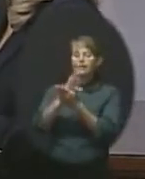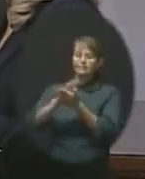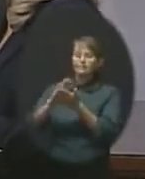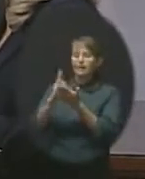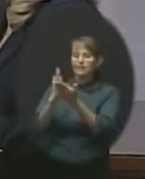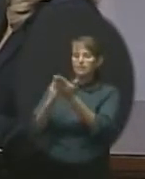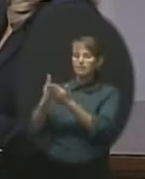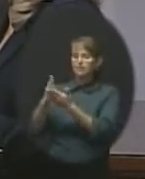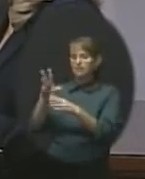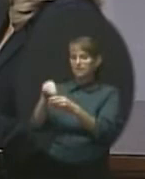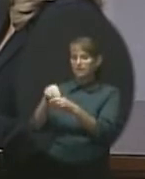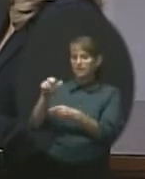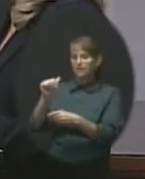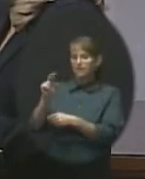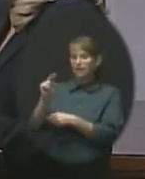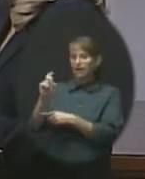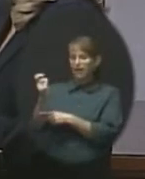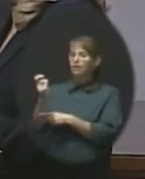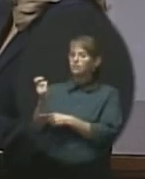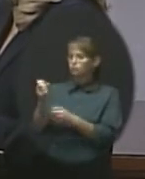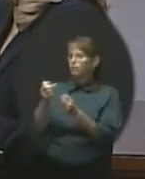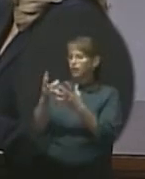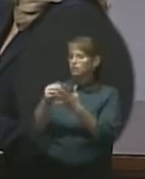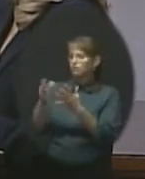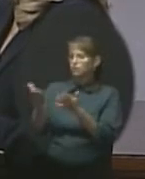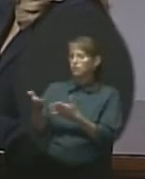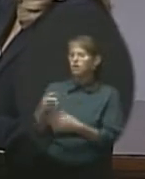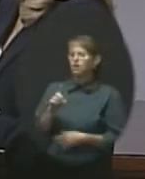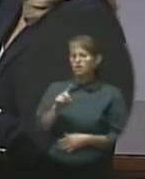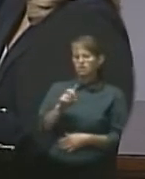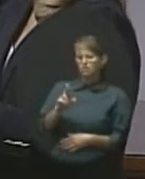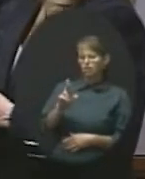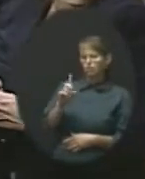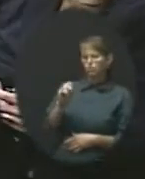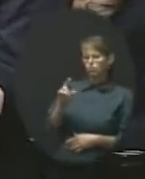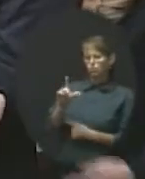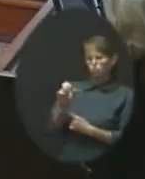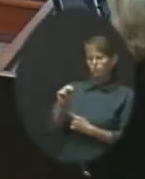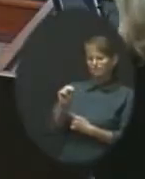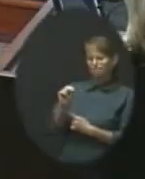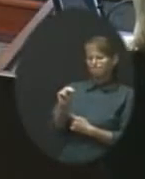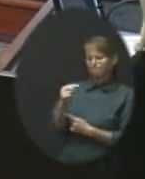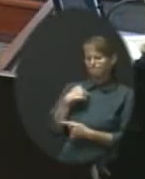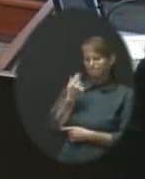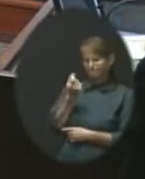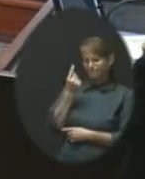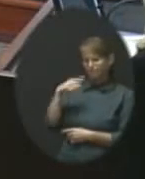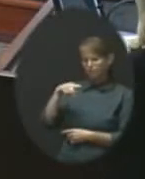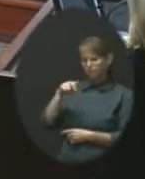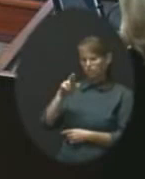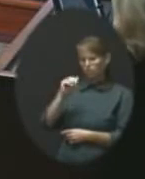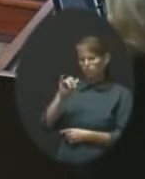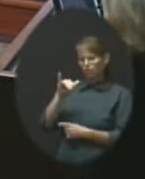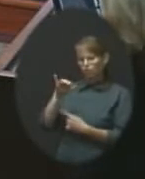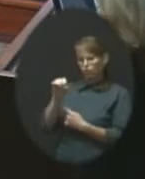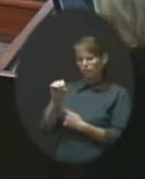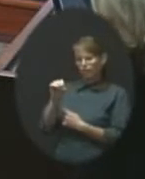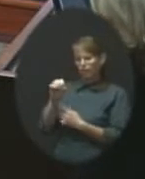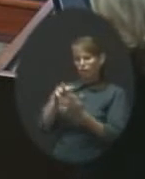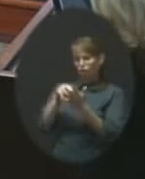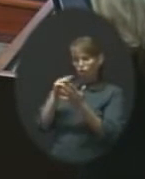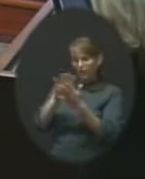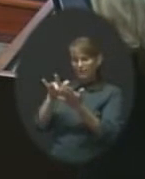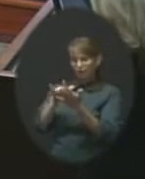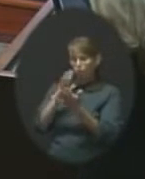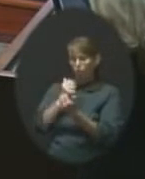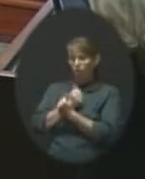students operating there now. Dr. Dugan, do I understand that the Perry Learning Center would love to have the